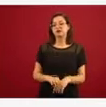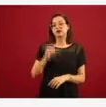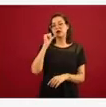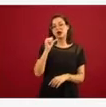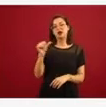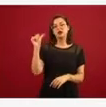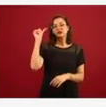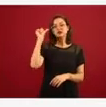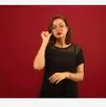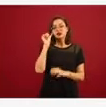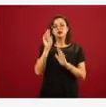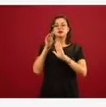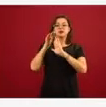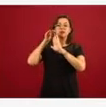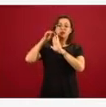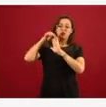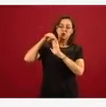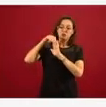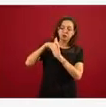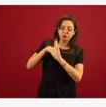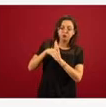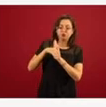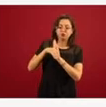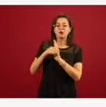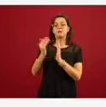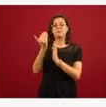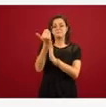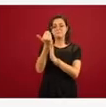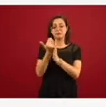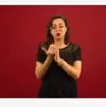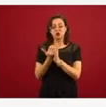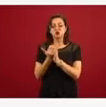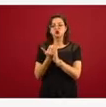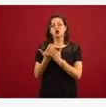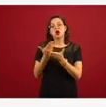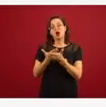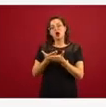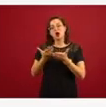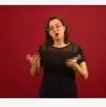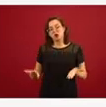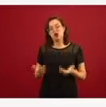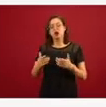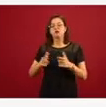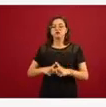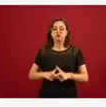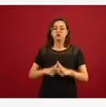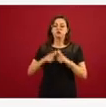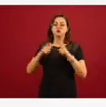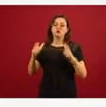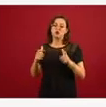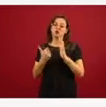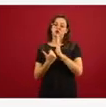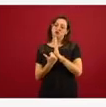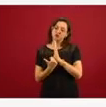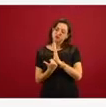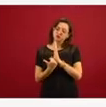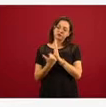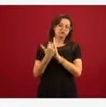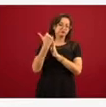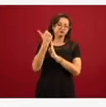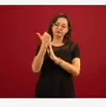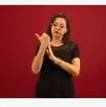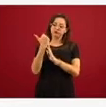chart. This is the behavior of the trend regarding the suspect cases. We had seen a decrease in the past few